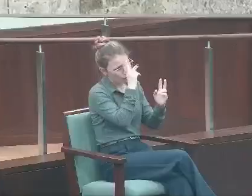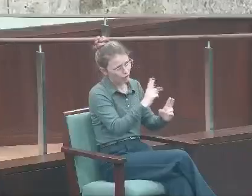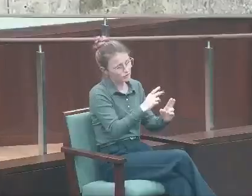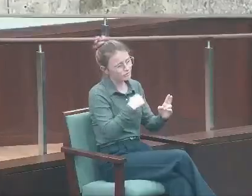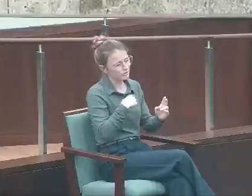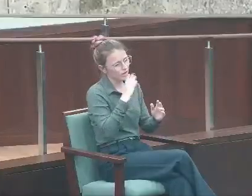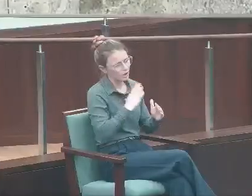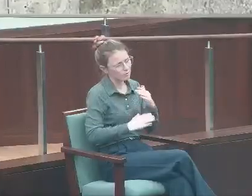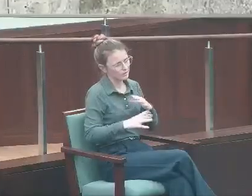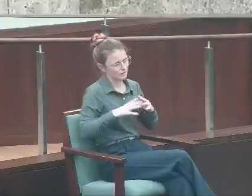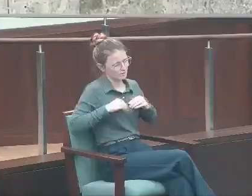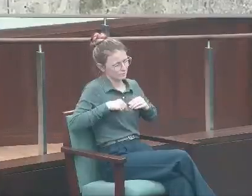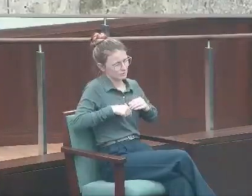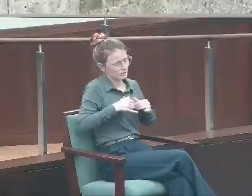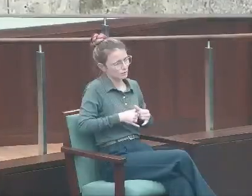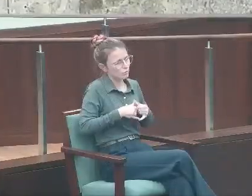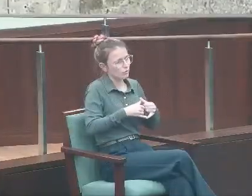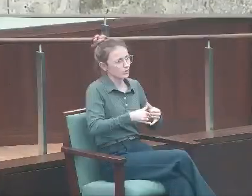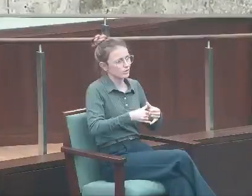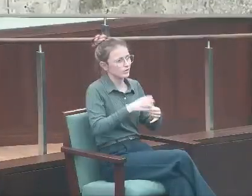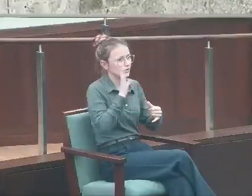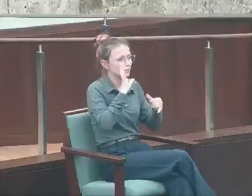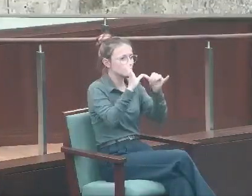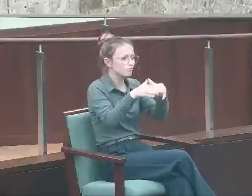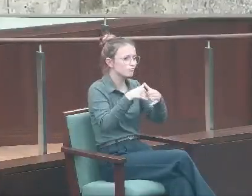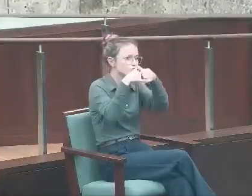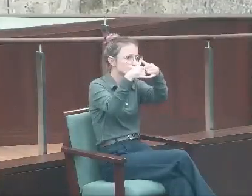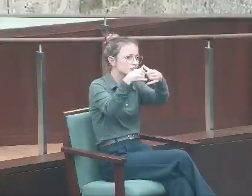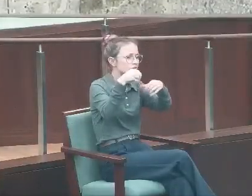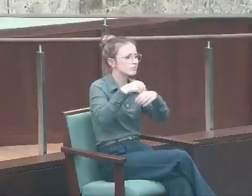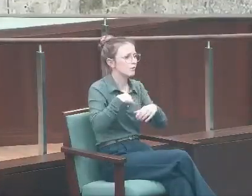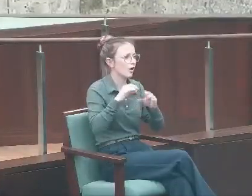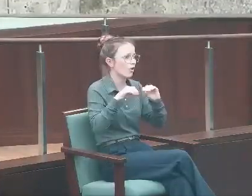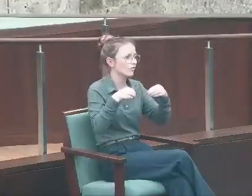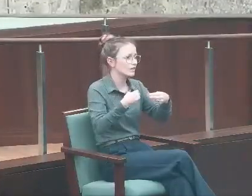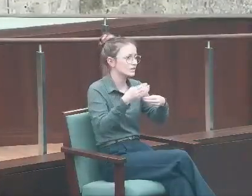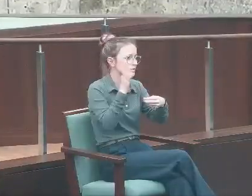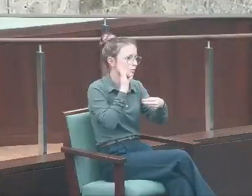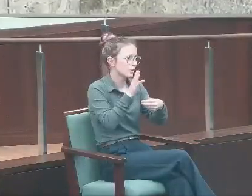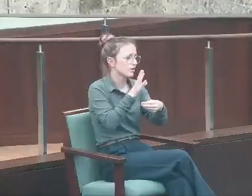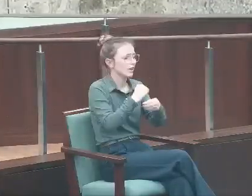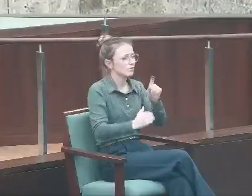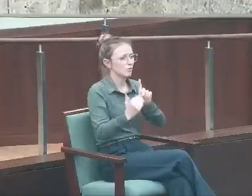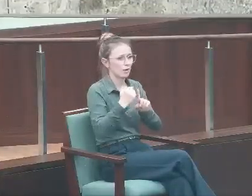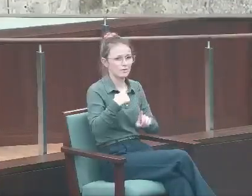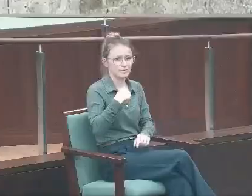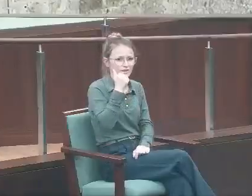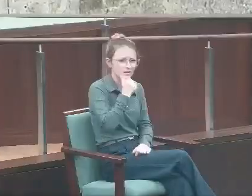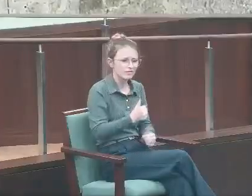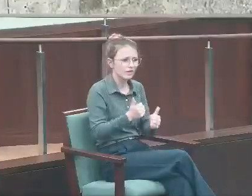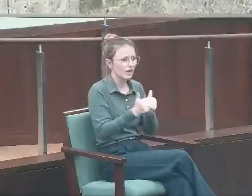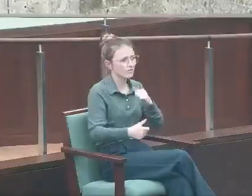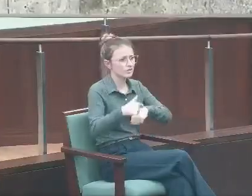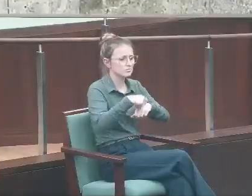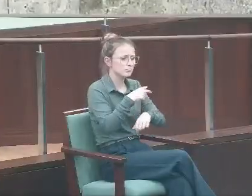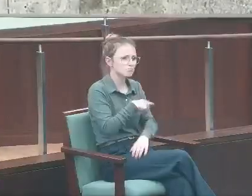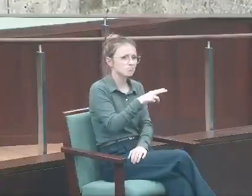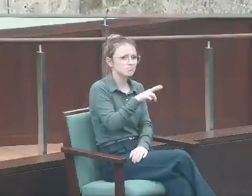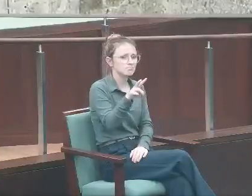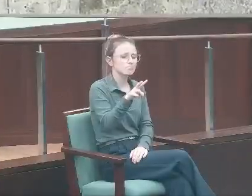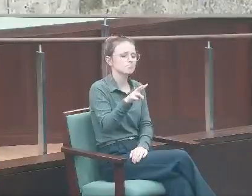this award. It will display proudly in my office, and it will remind me every time I look at it of my